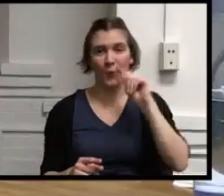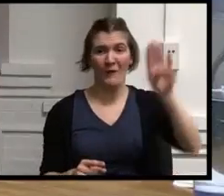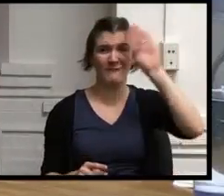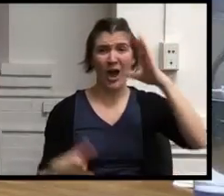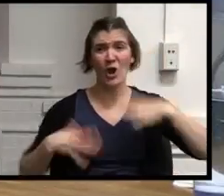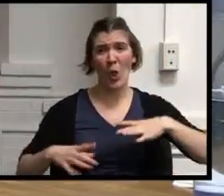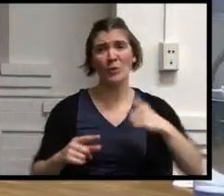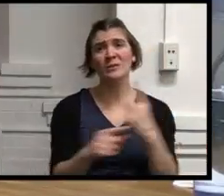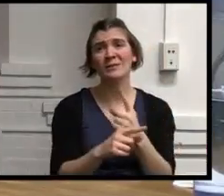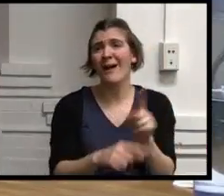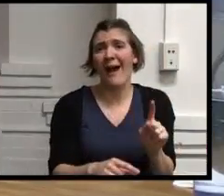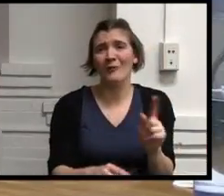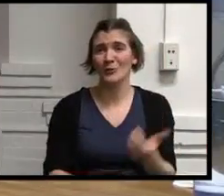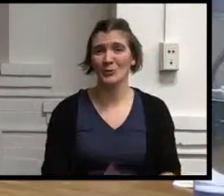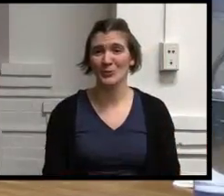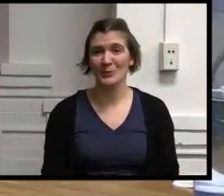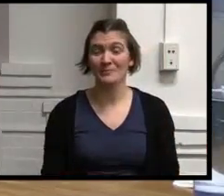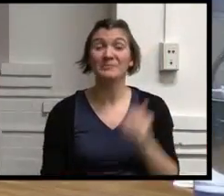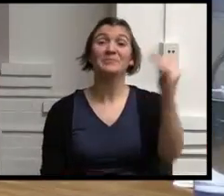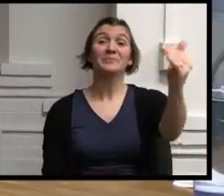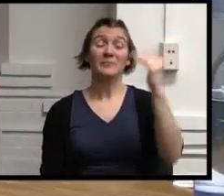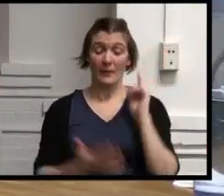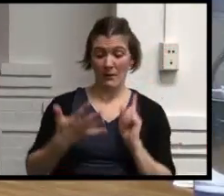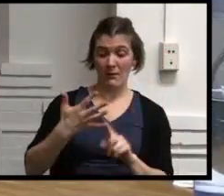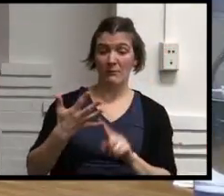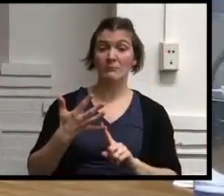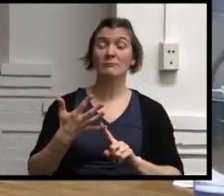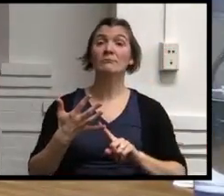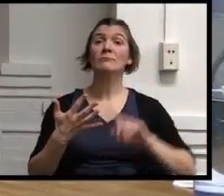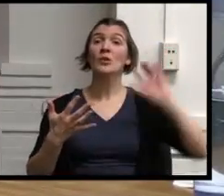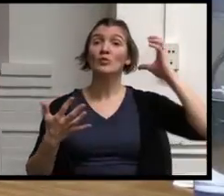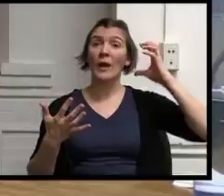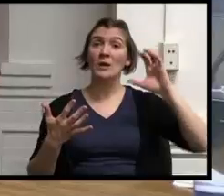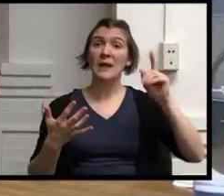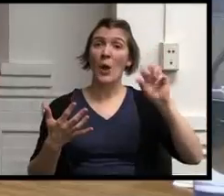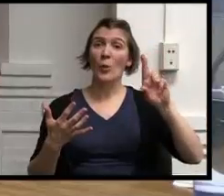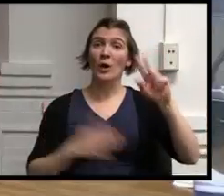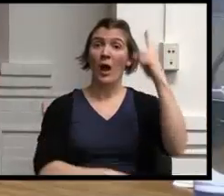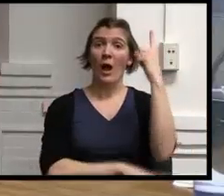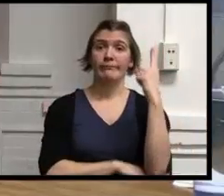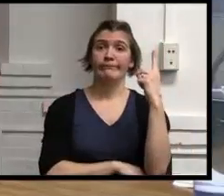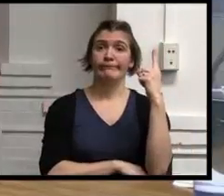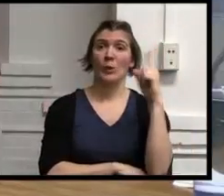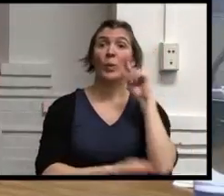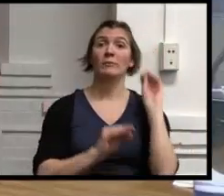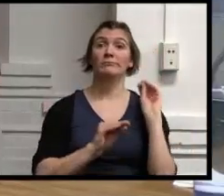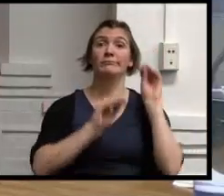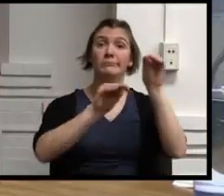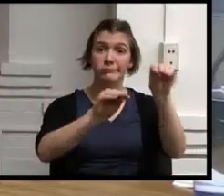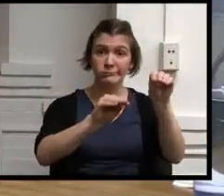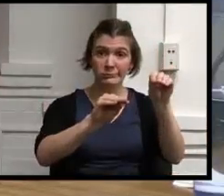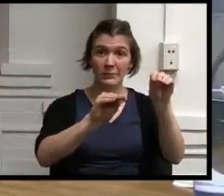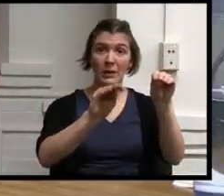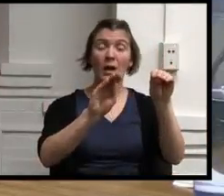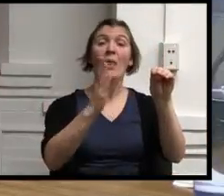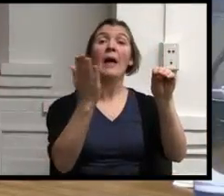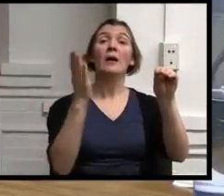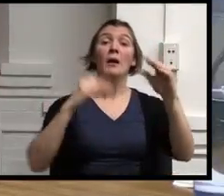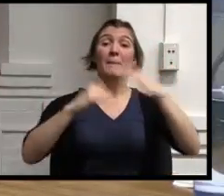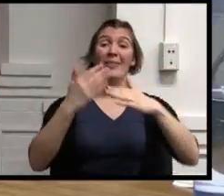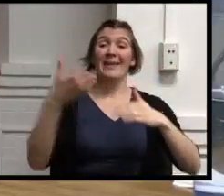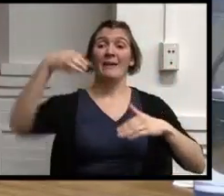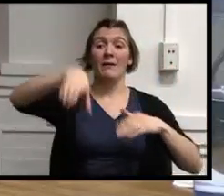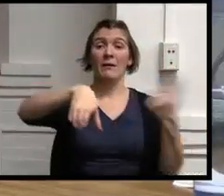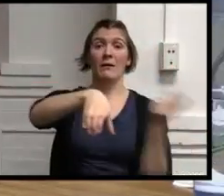for household use. There's a radio tower that's being installed on the exterior of the building on the back side of the